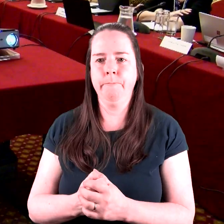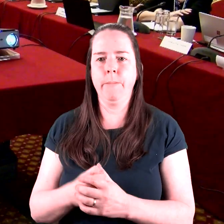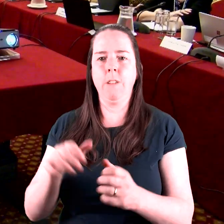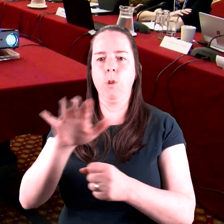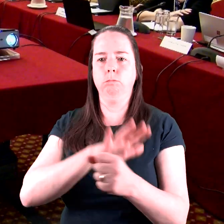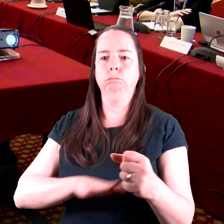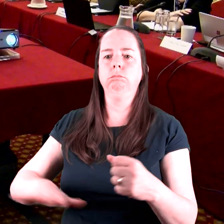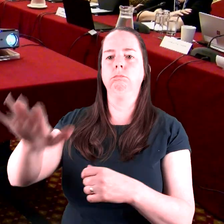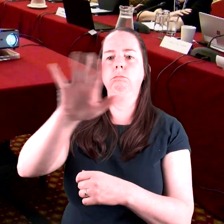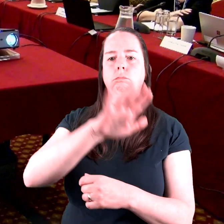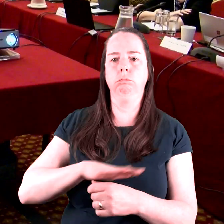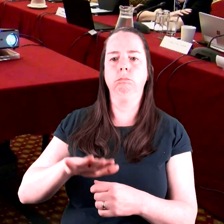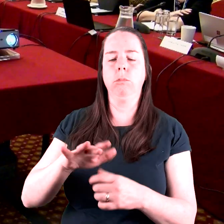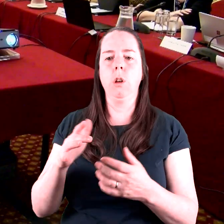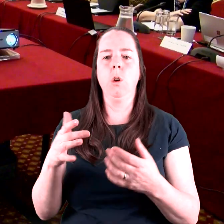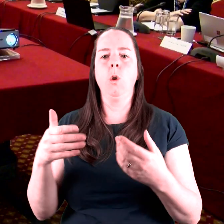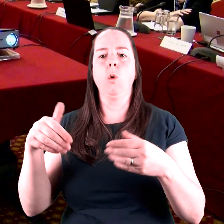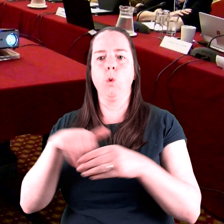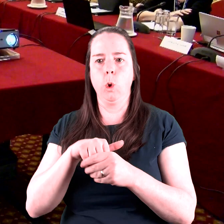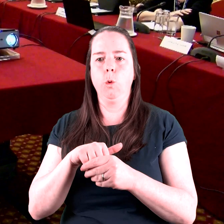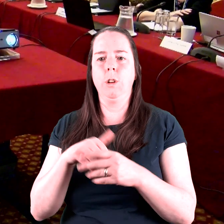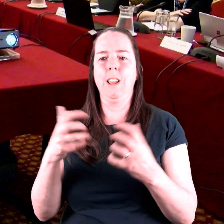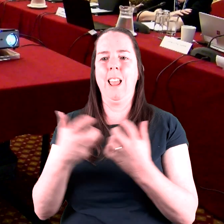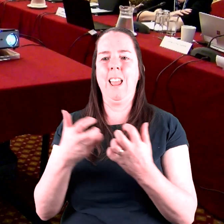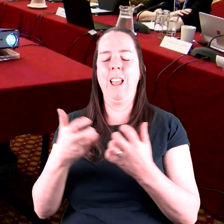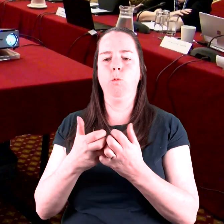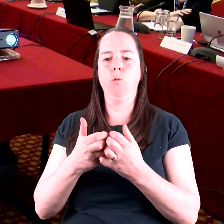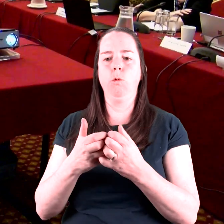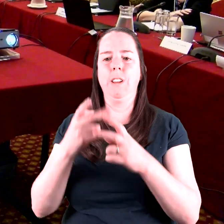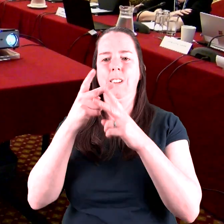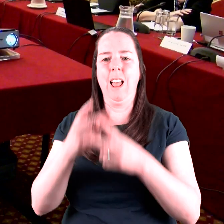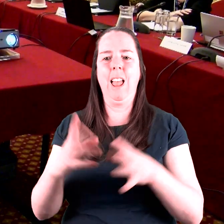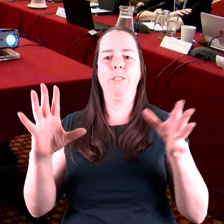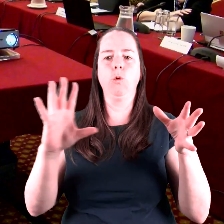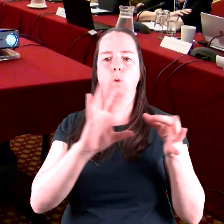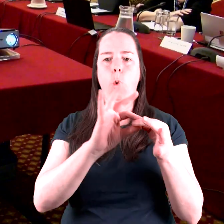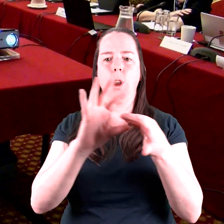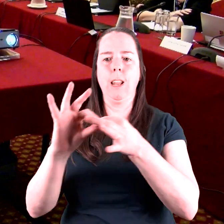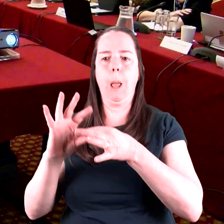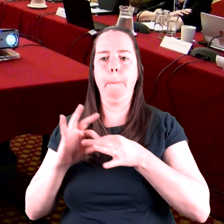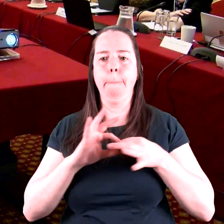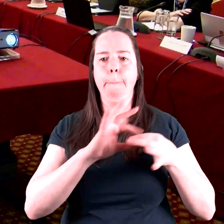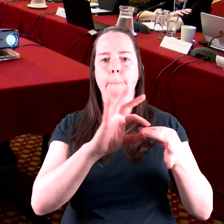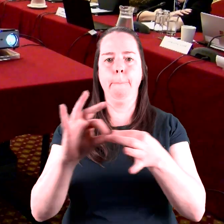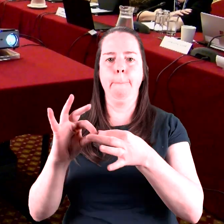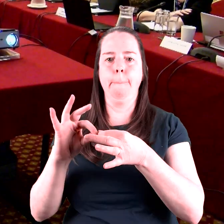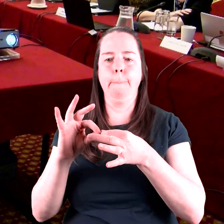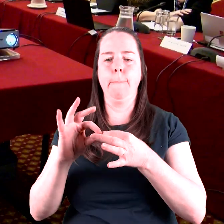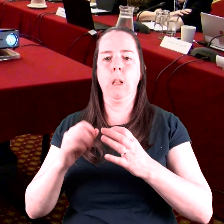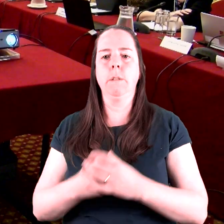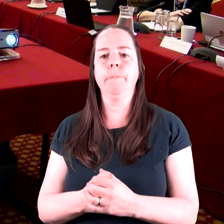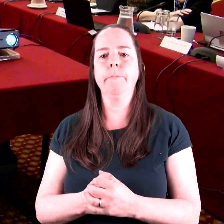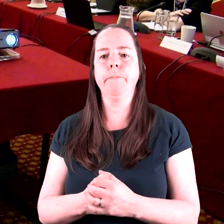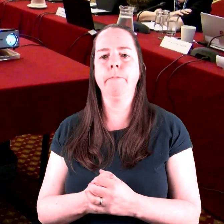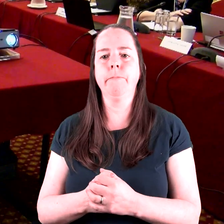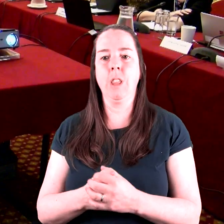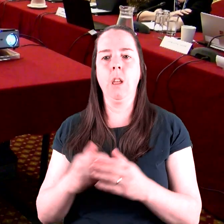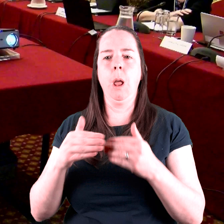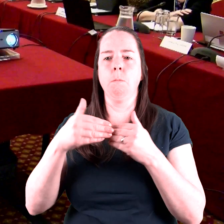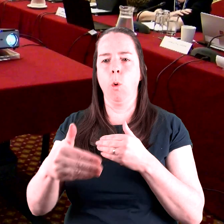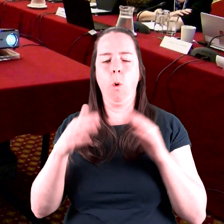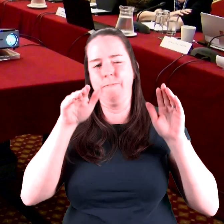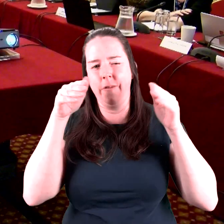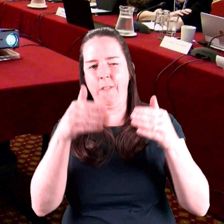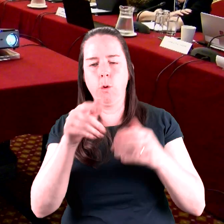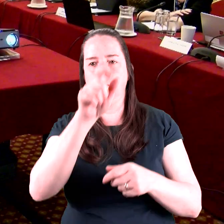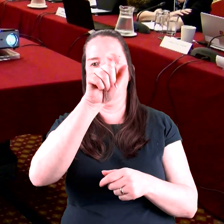so for the whole of the geographical area, including how we deliver together more joined-up care